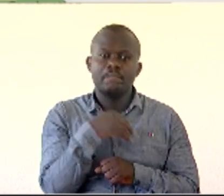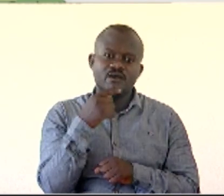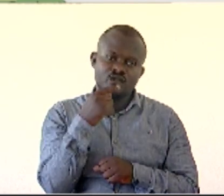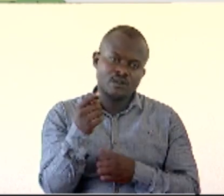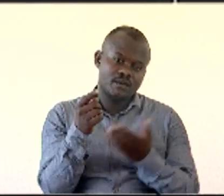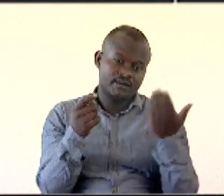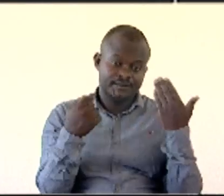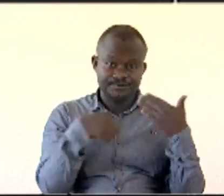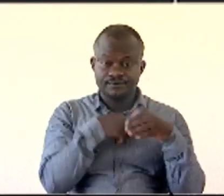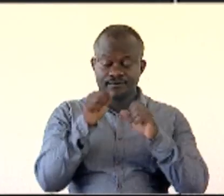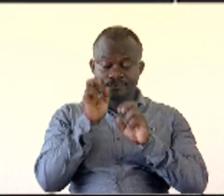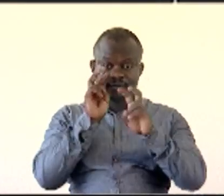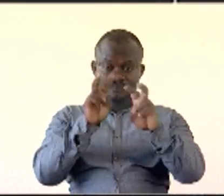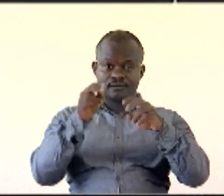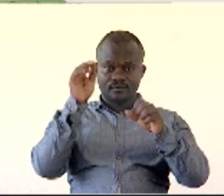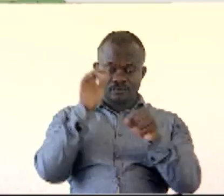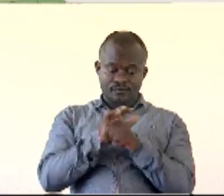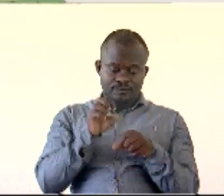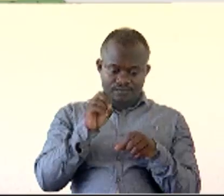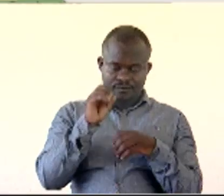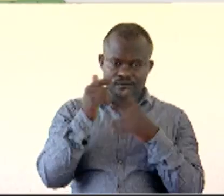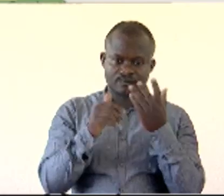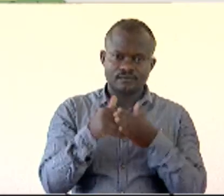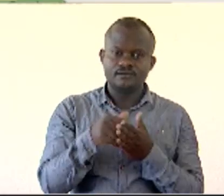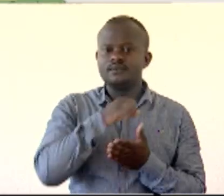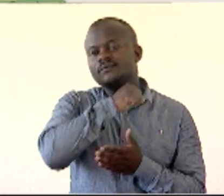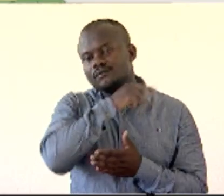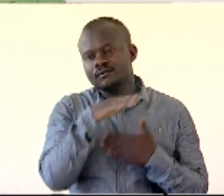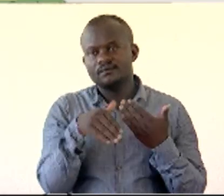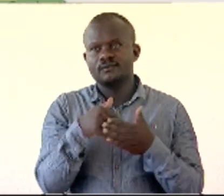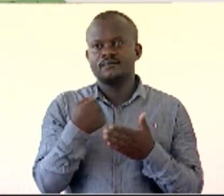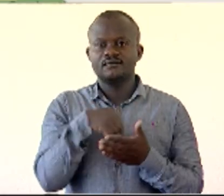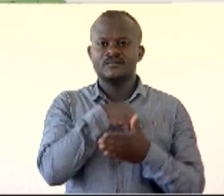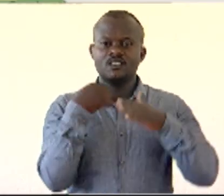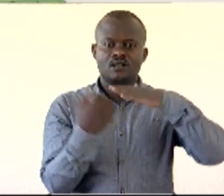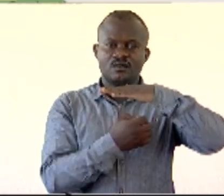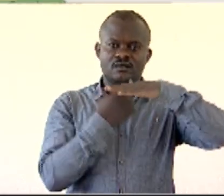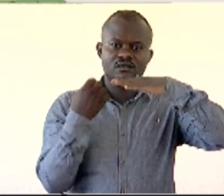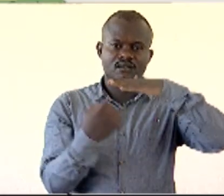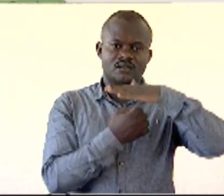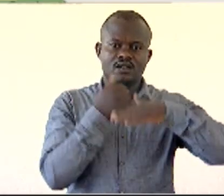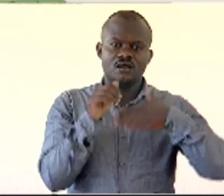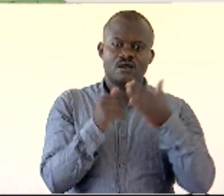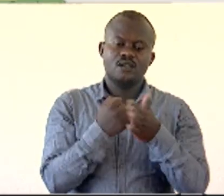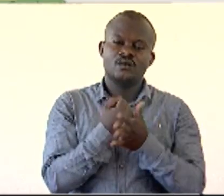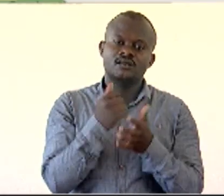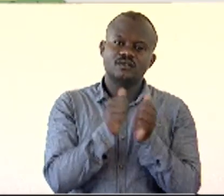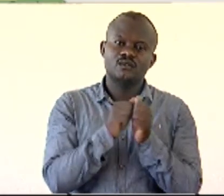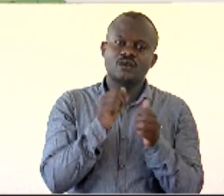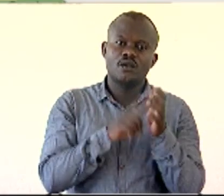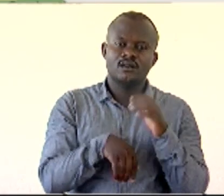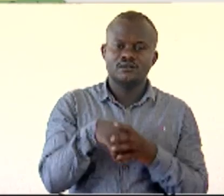So you can see that most of the things contaminating our environment are caused by